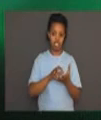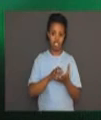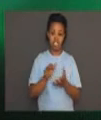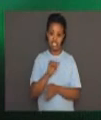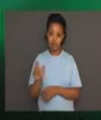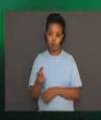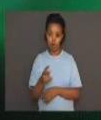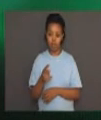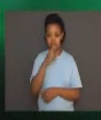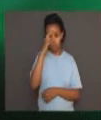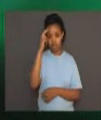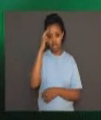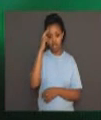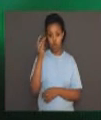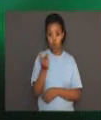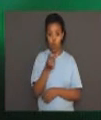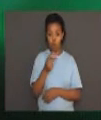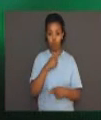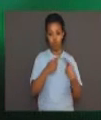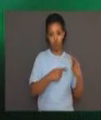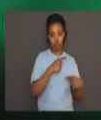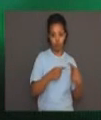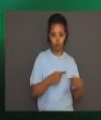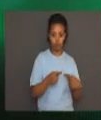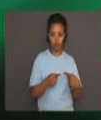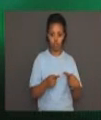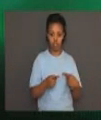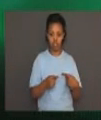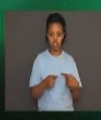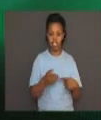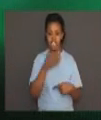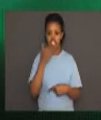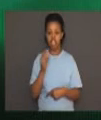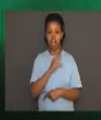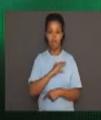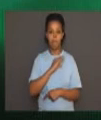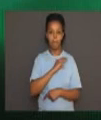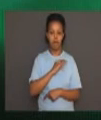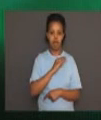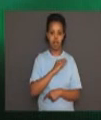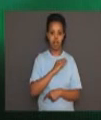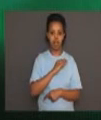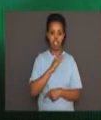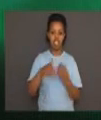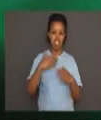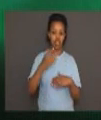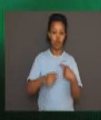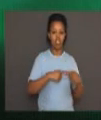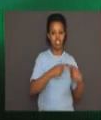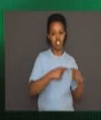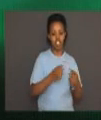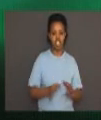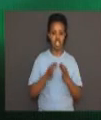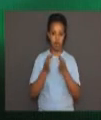alike because in the two processes, the better traits are passed on to the next